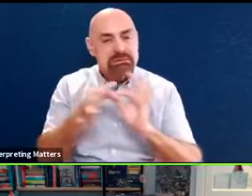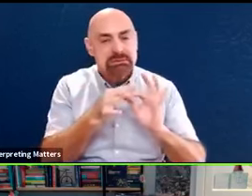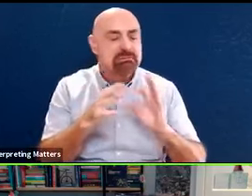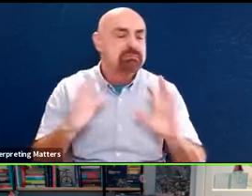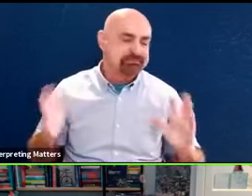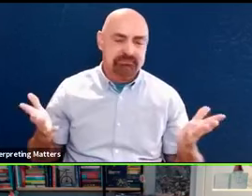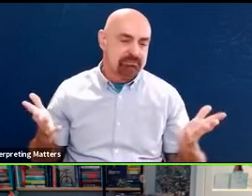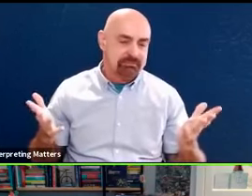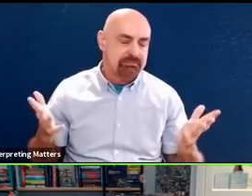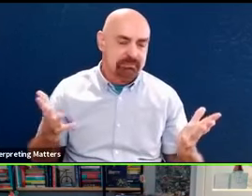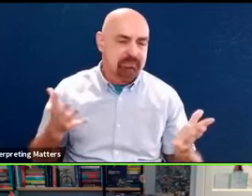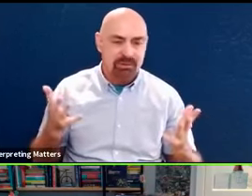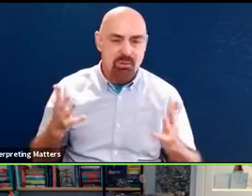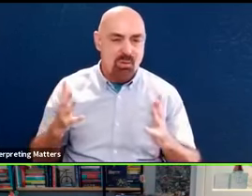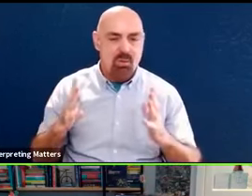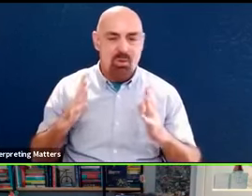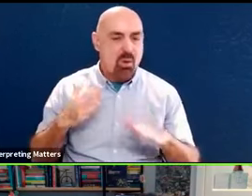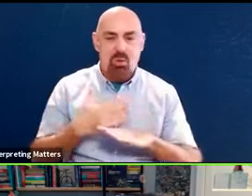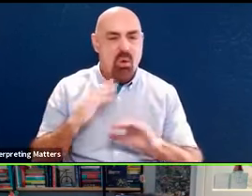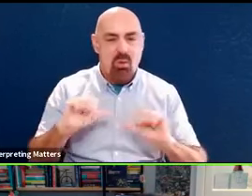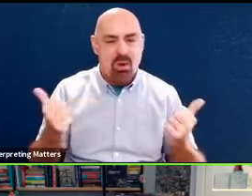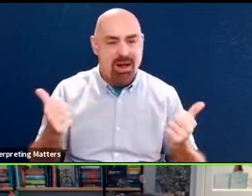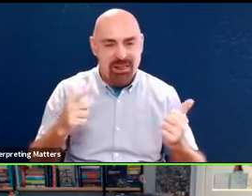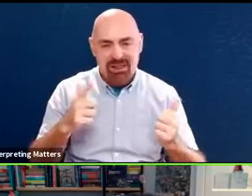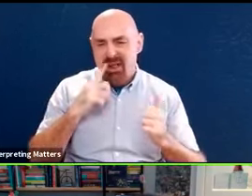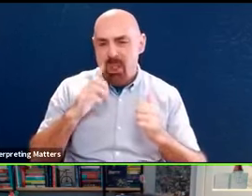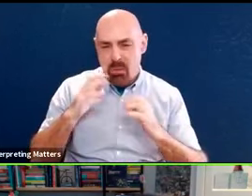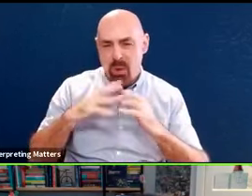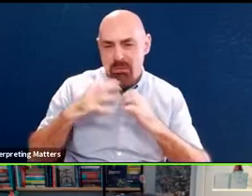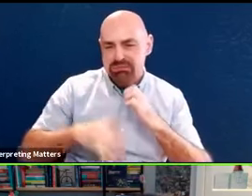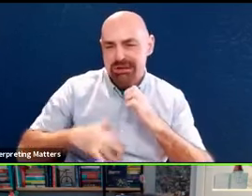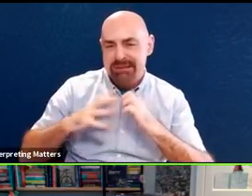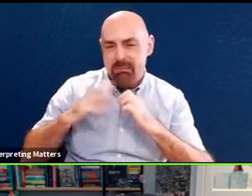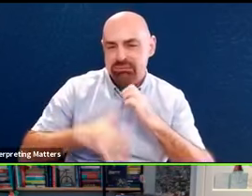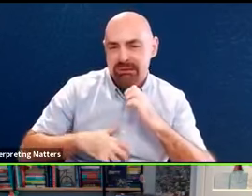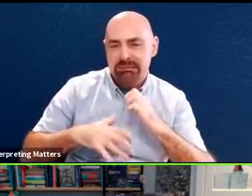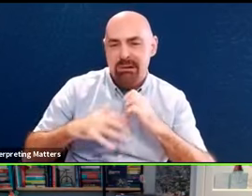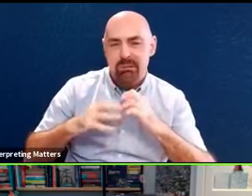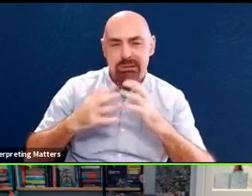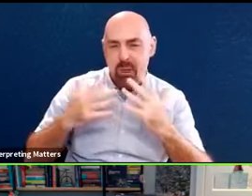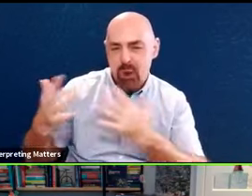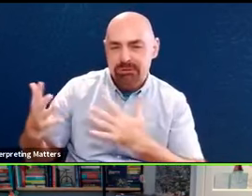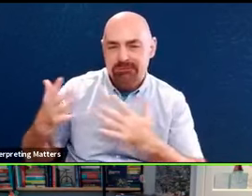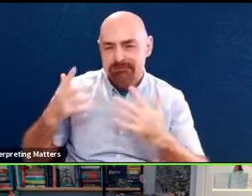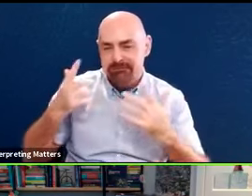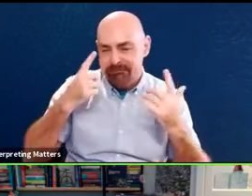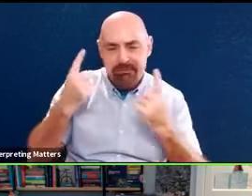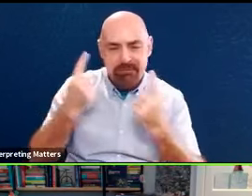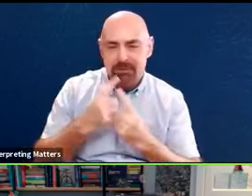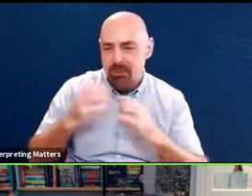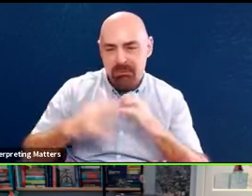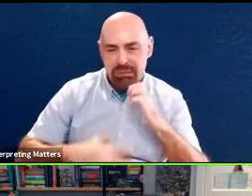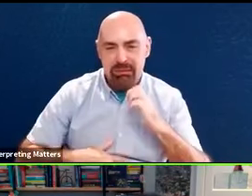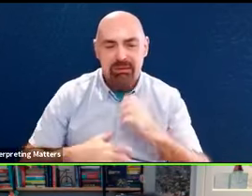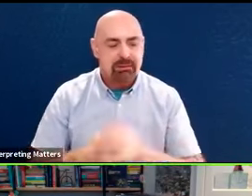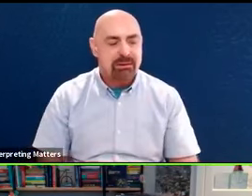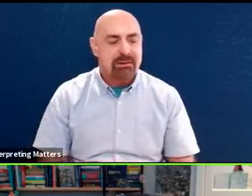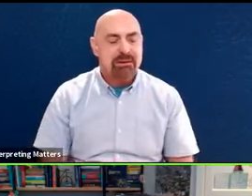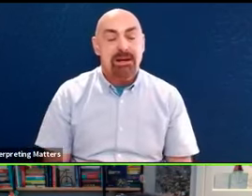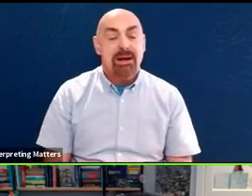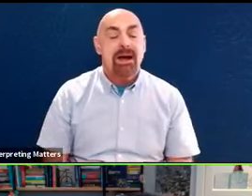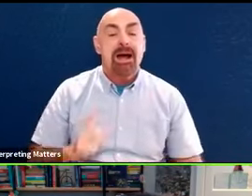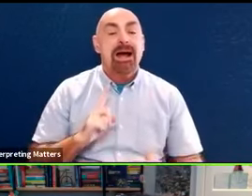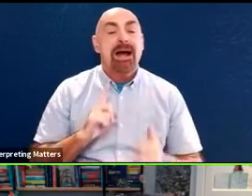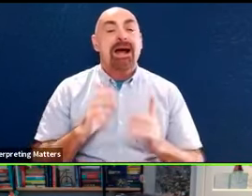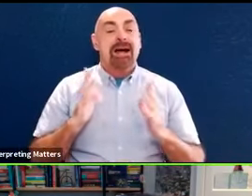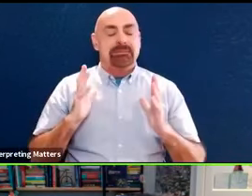that you can see breakdown of a lot of institutional mores that have built up over time. So the answer to the question